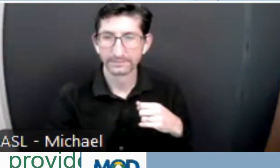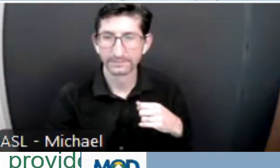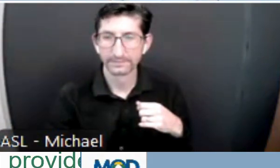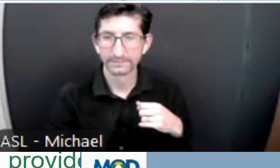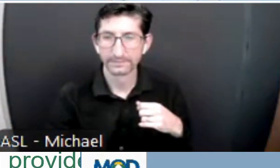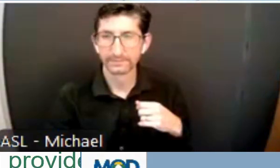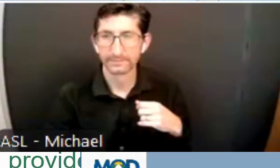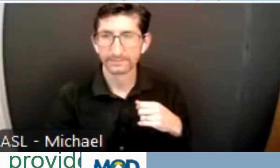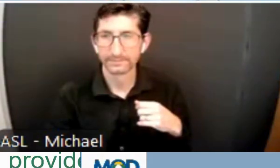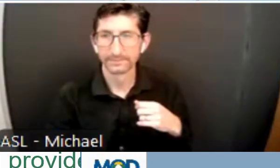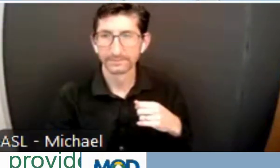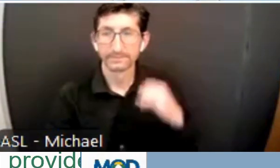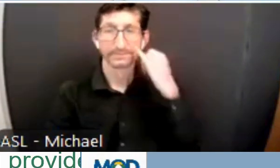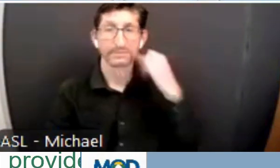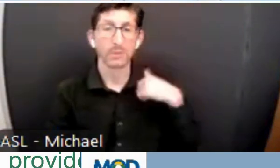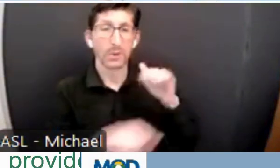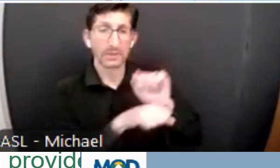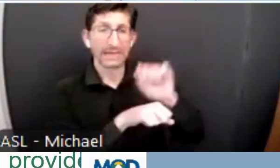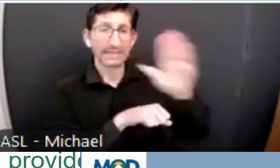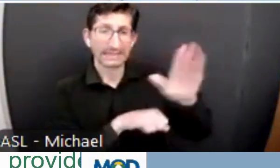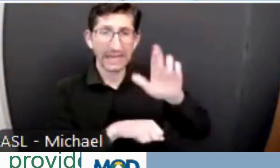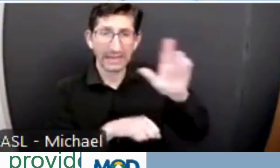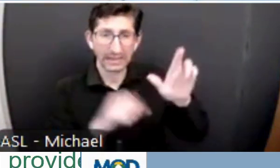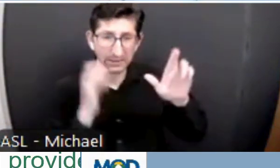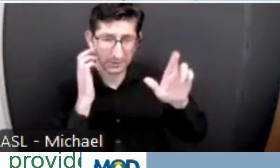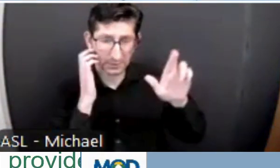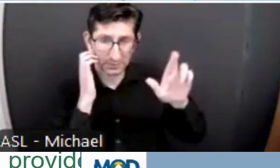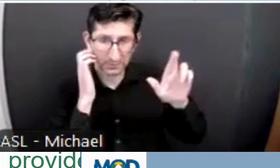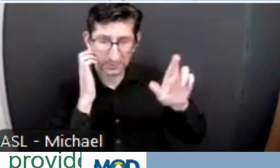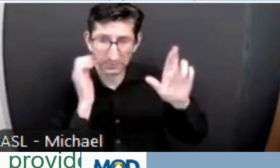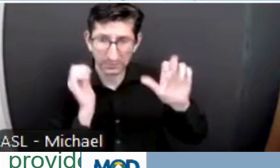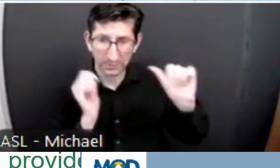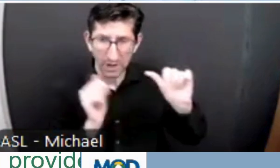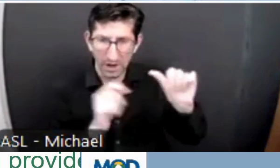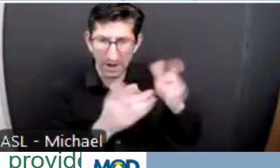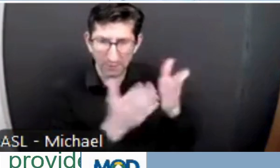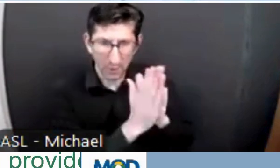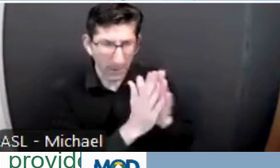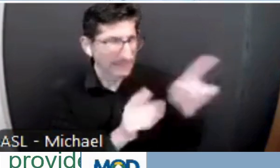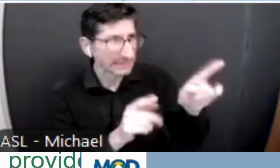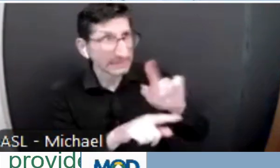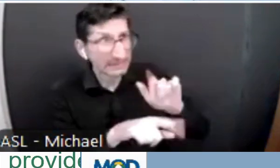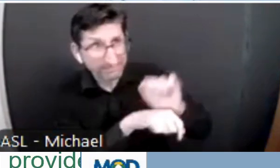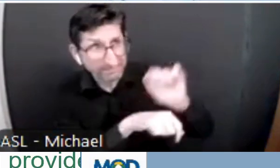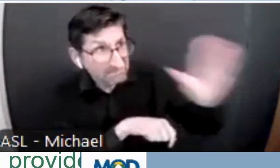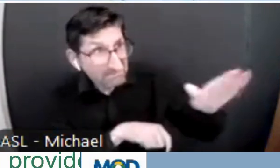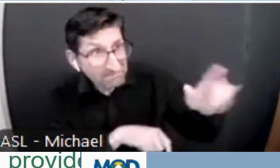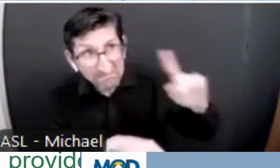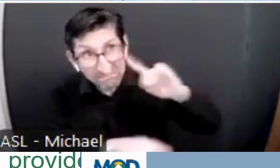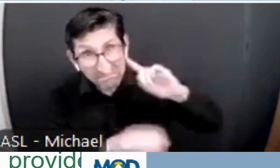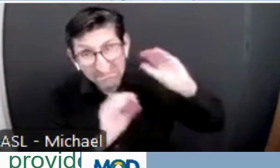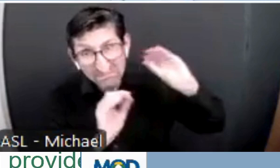provider never responds. Type in the chat what your ideas are for what we could do.